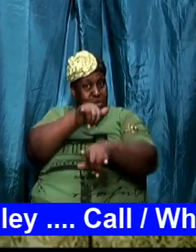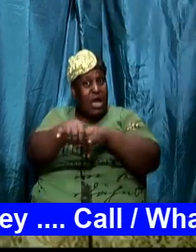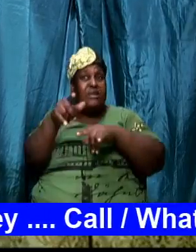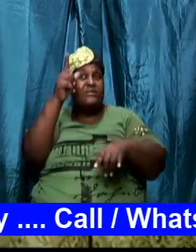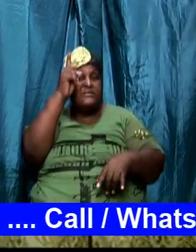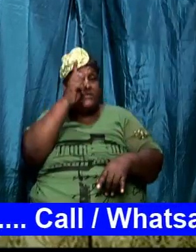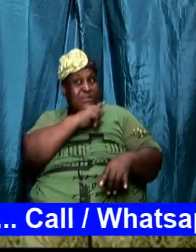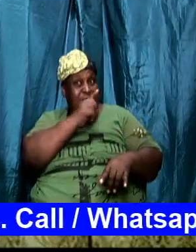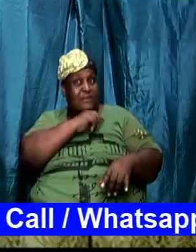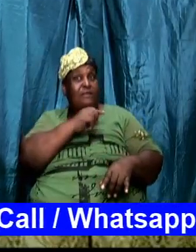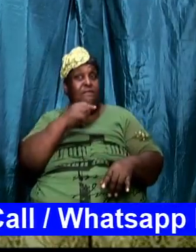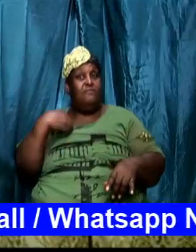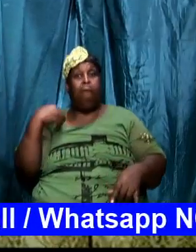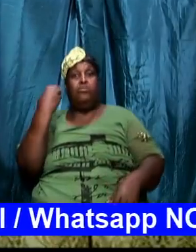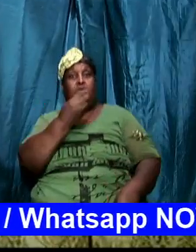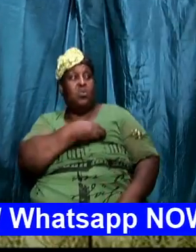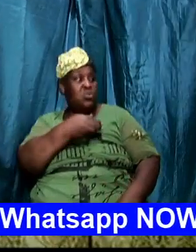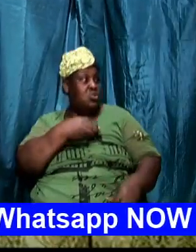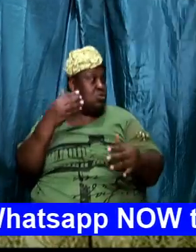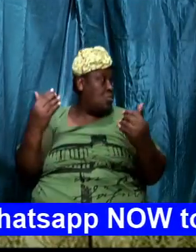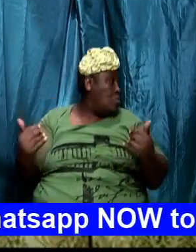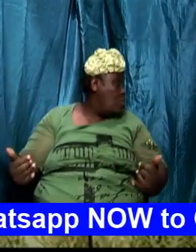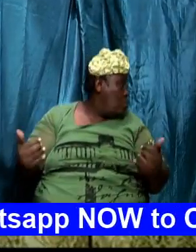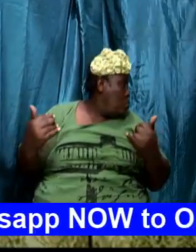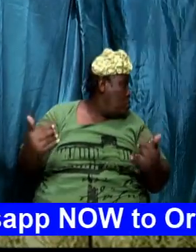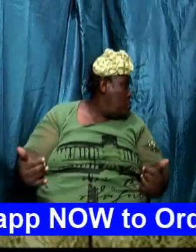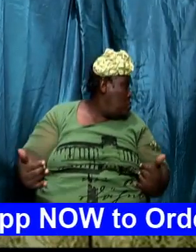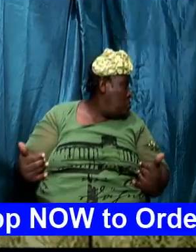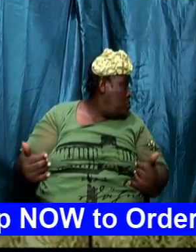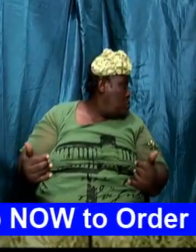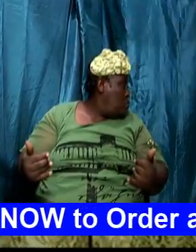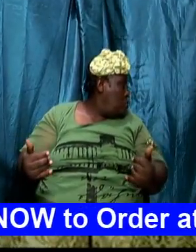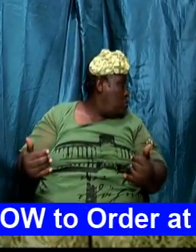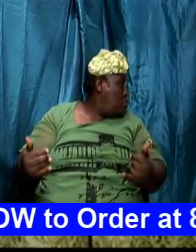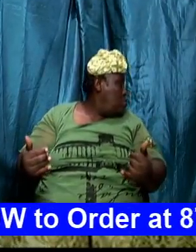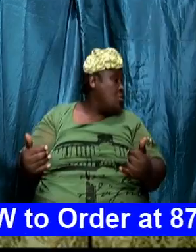same strategy that Satan is using today